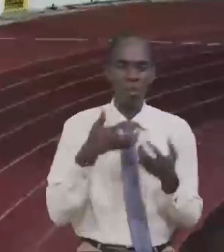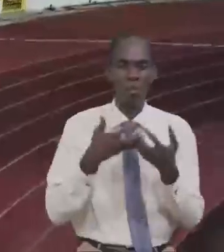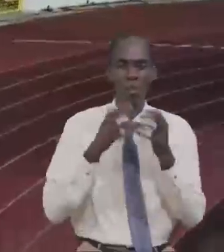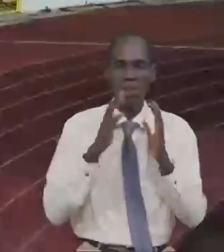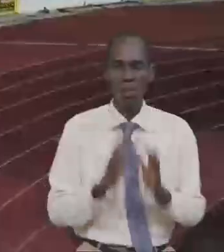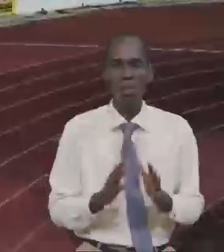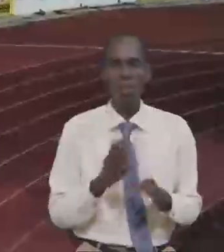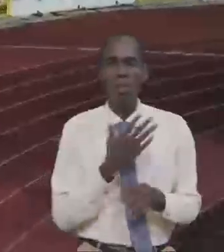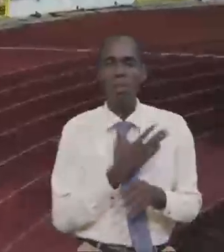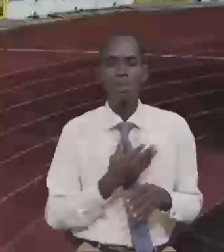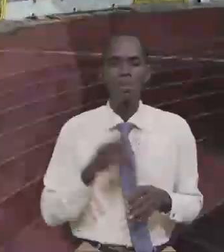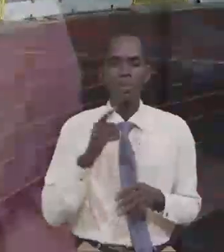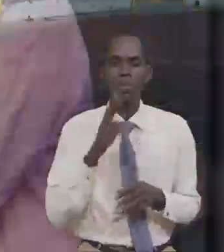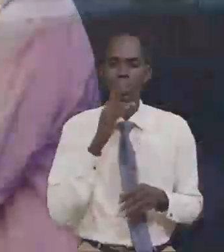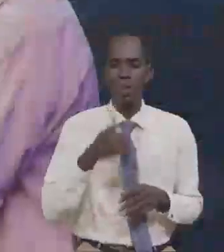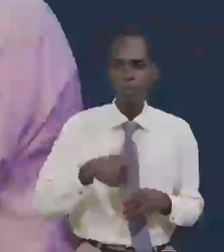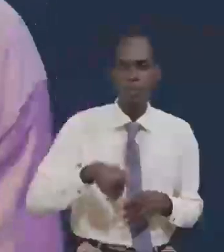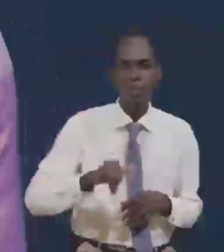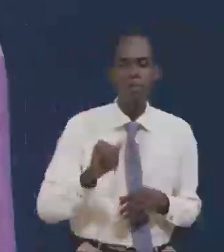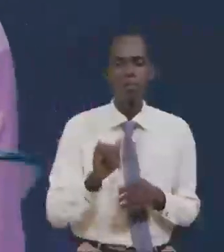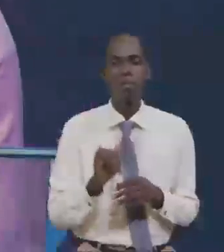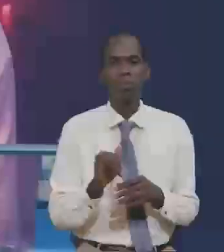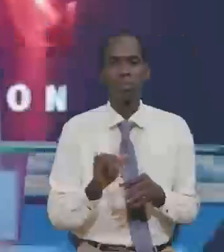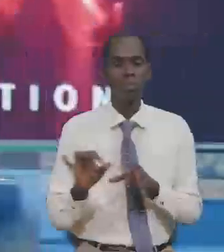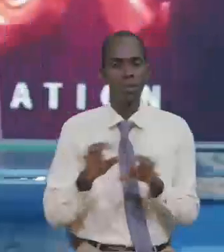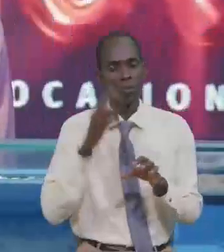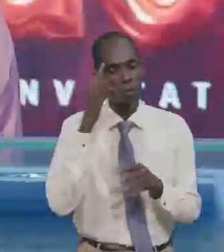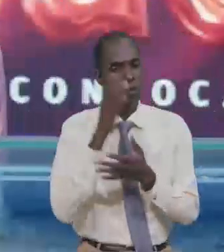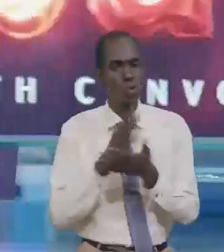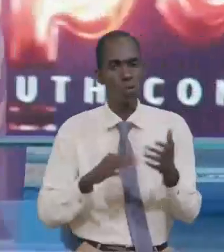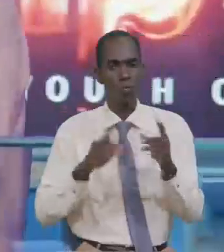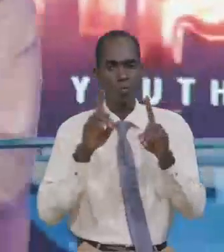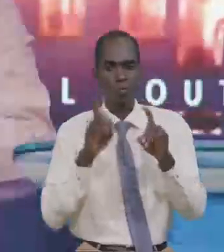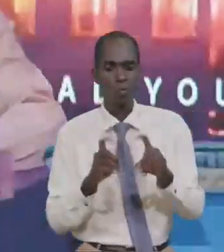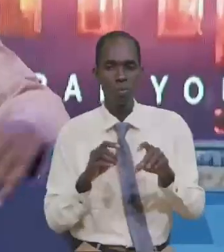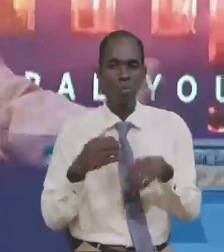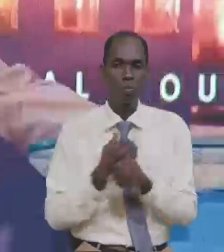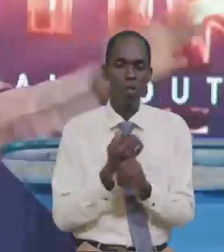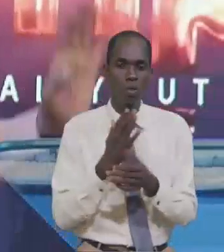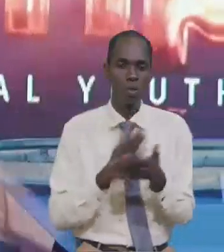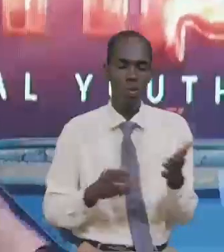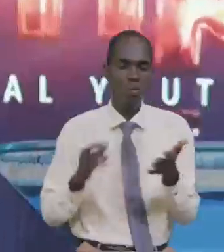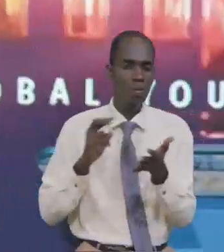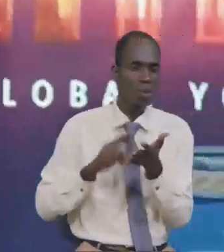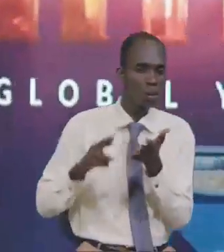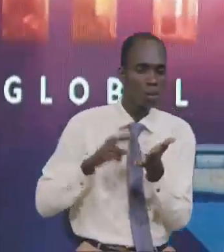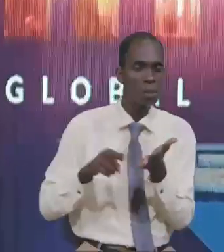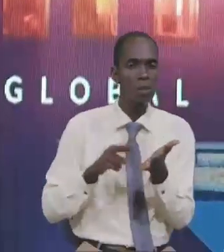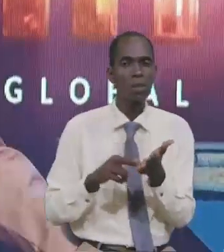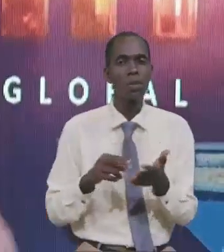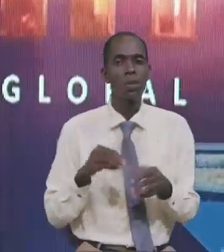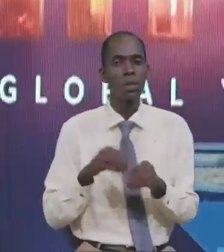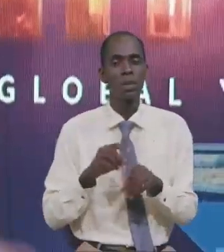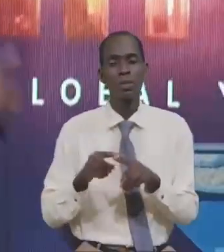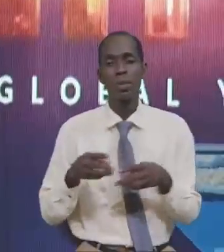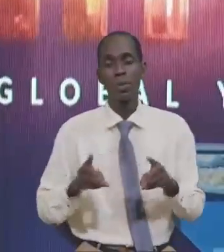different areas. Some people, they allow one area to grow and the other area to slump,